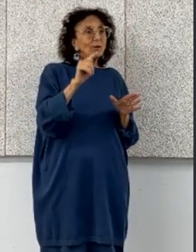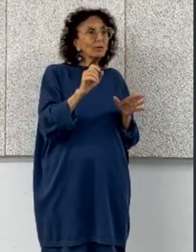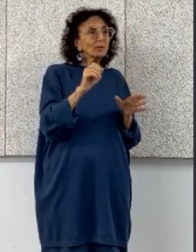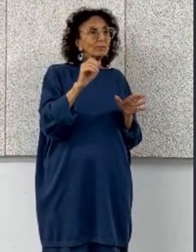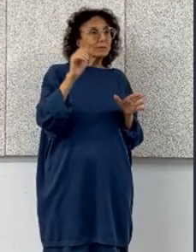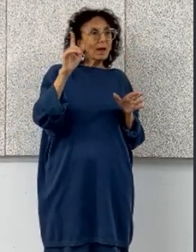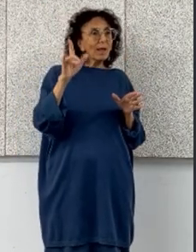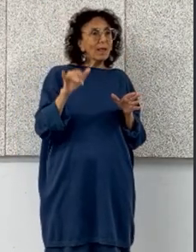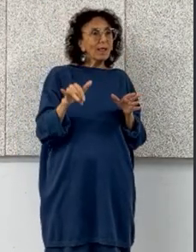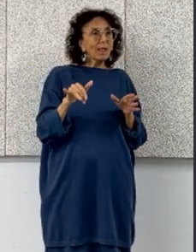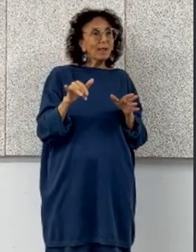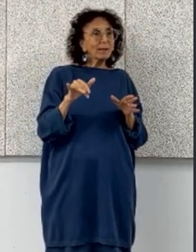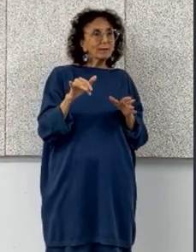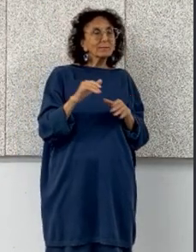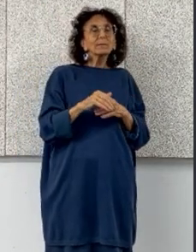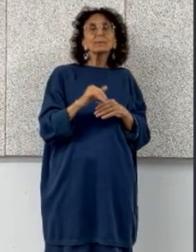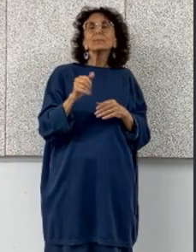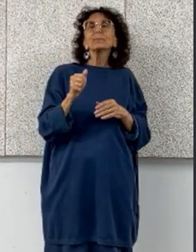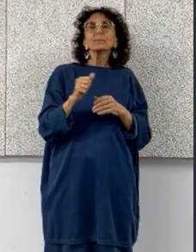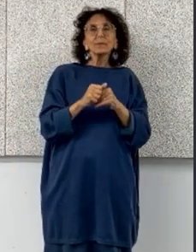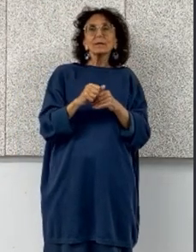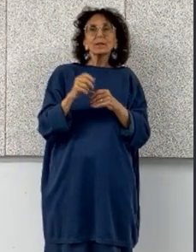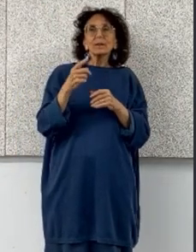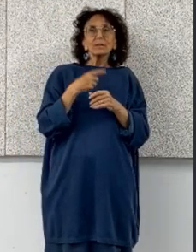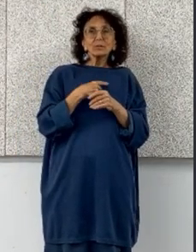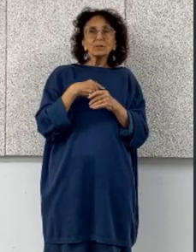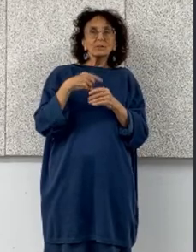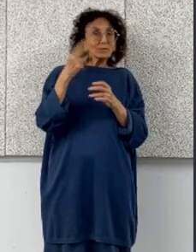I'm very happy to talk to you, Amy, to anyone